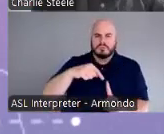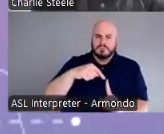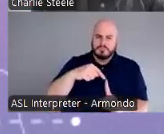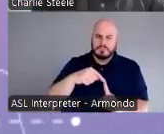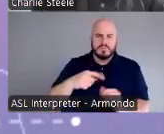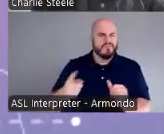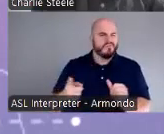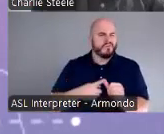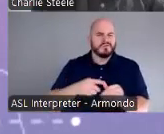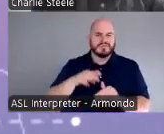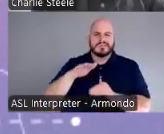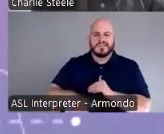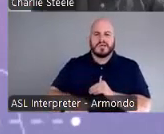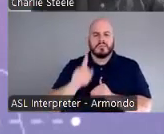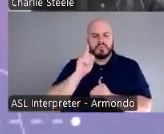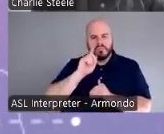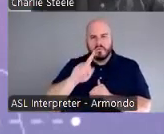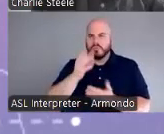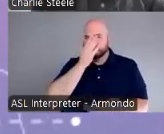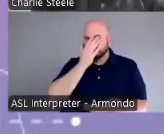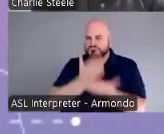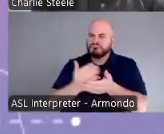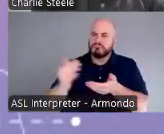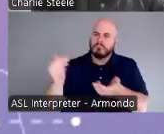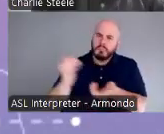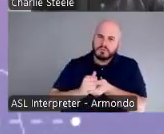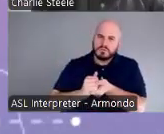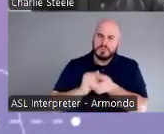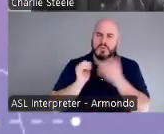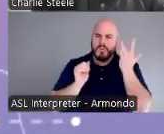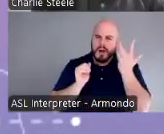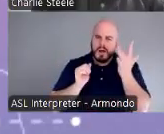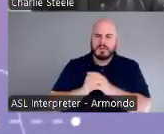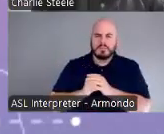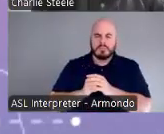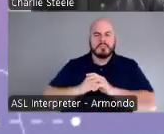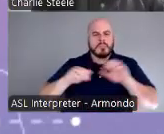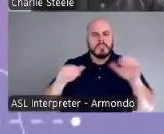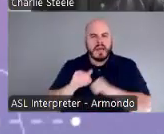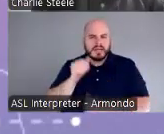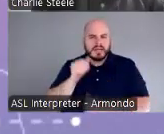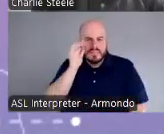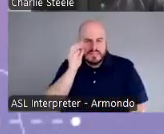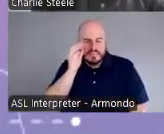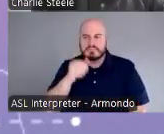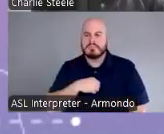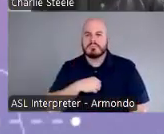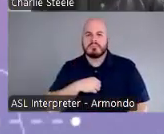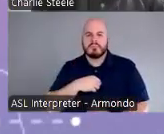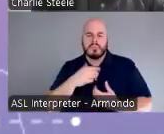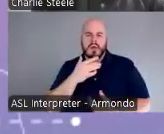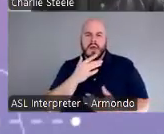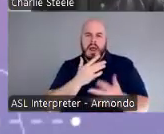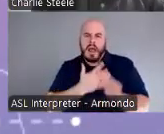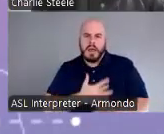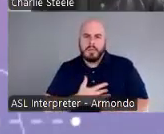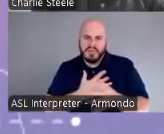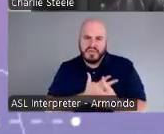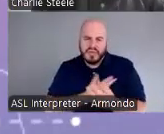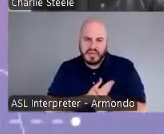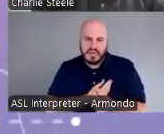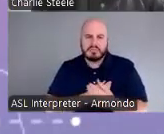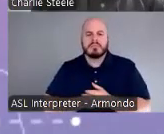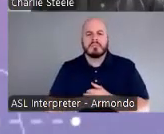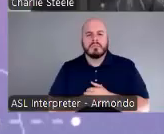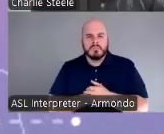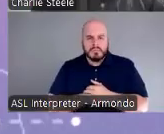communication is the first step towards partnership? Because active listening, empathy, And openness on the part of the provider makes a